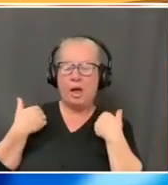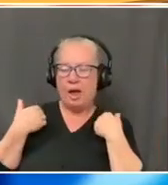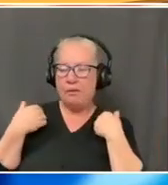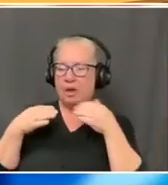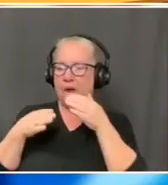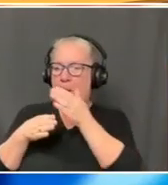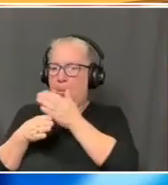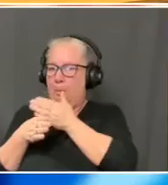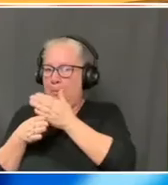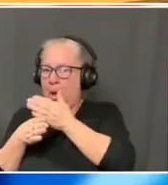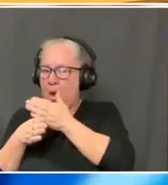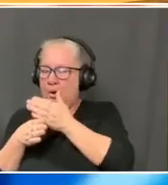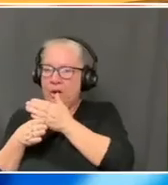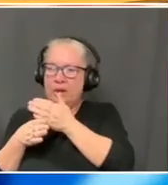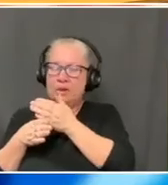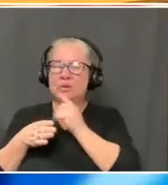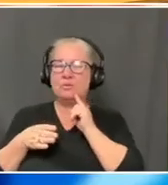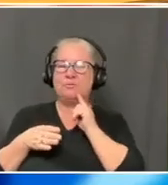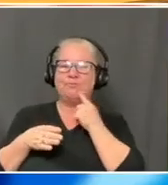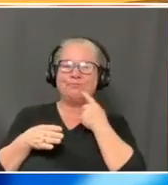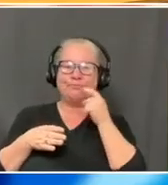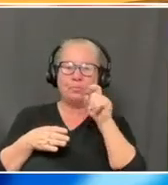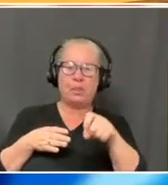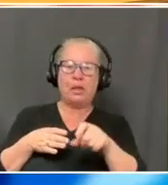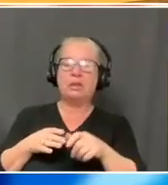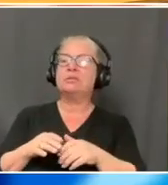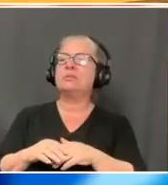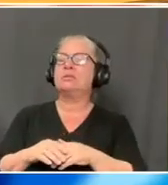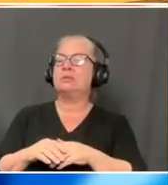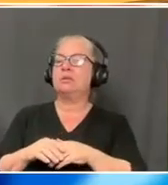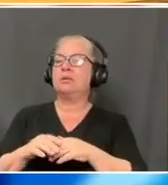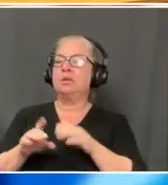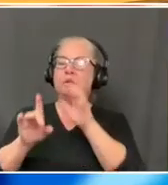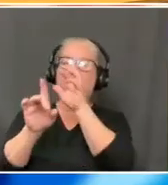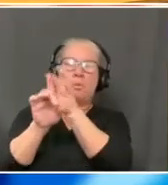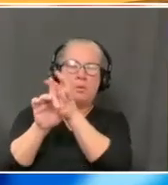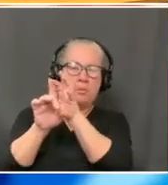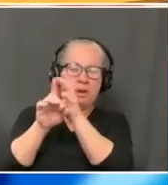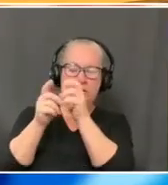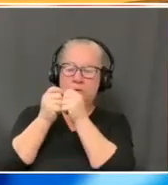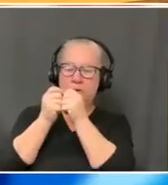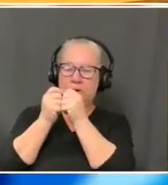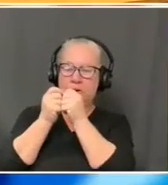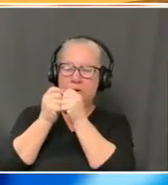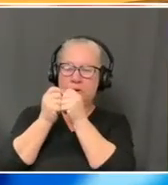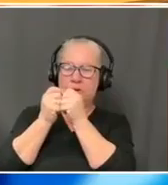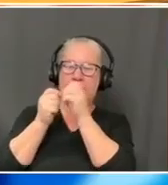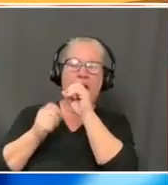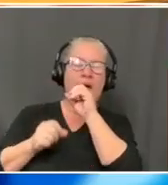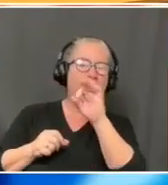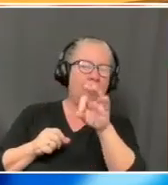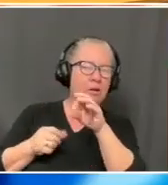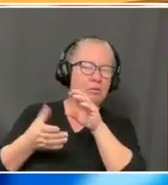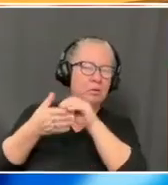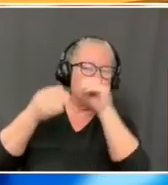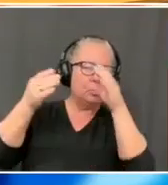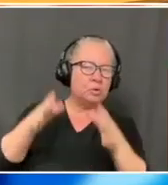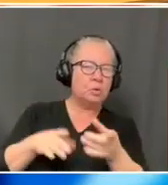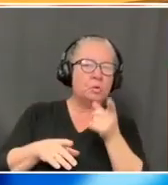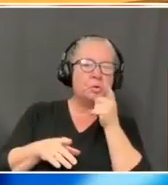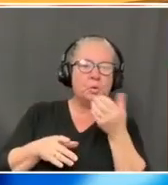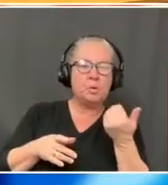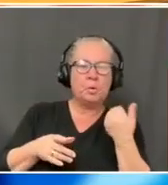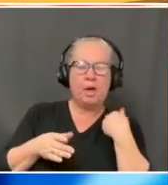trend, where within the population of students with disabilities, a larger share of them have moderate to severe needs that